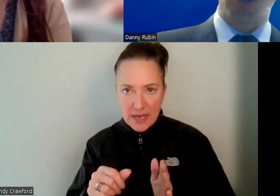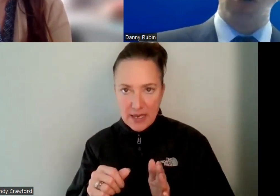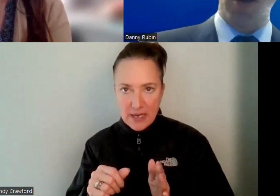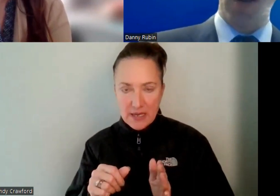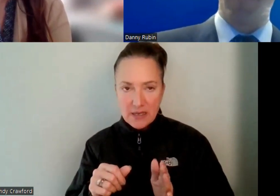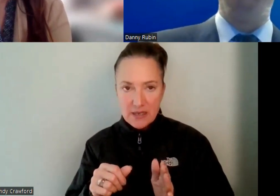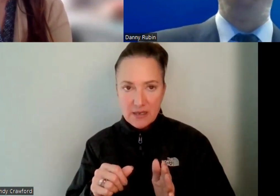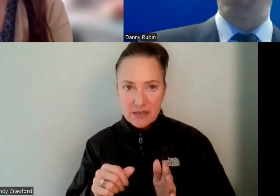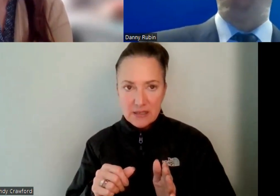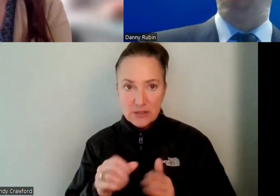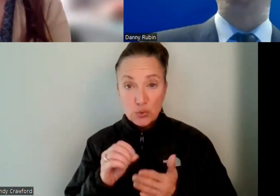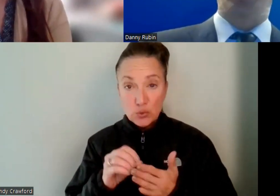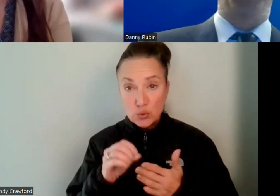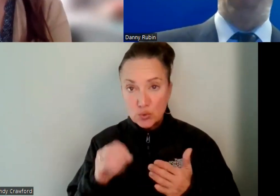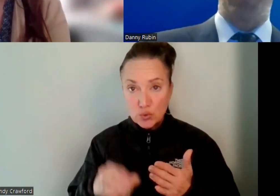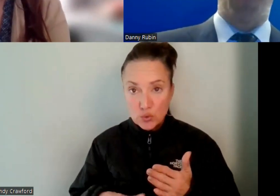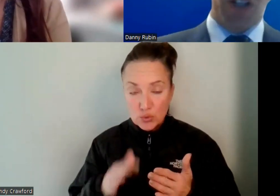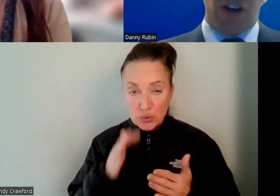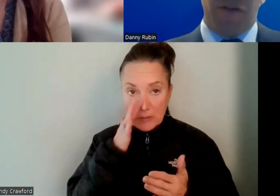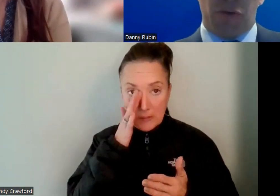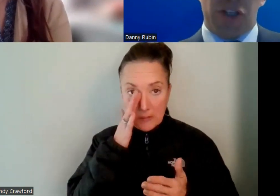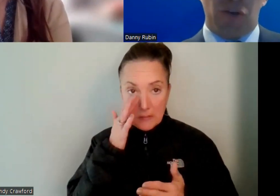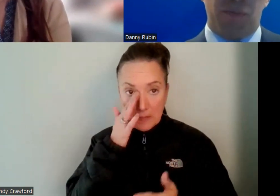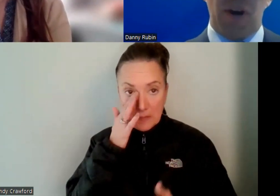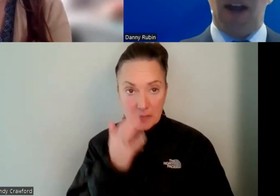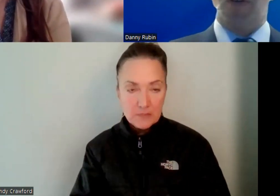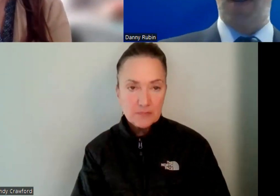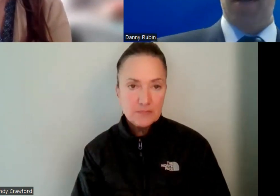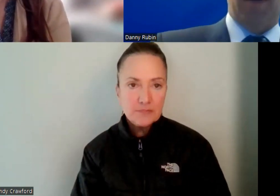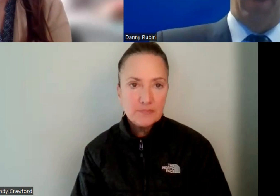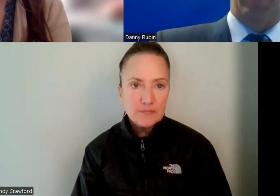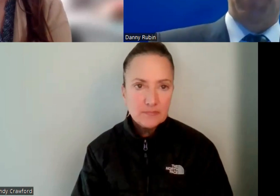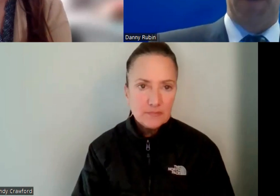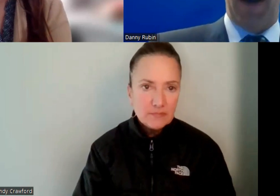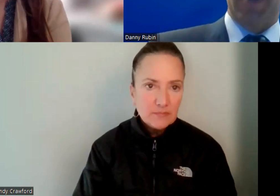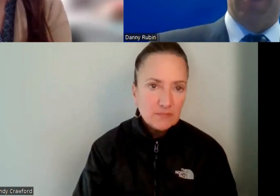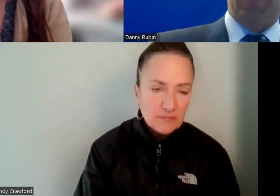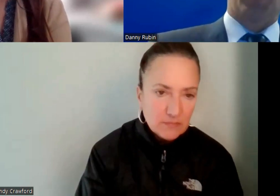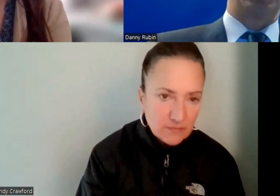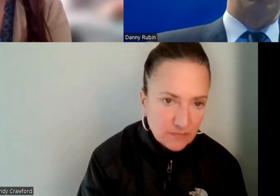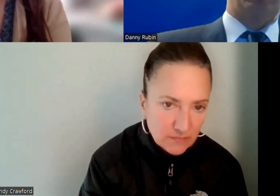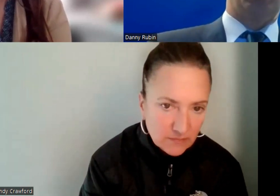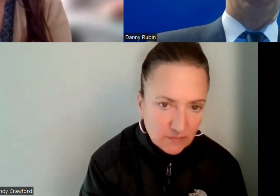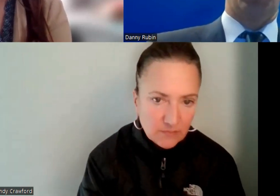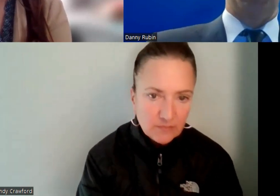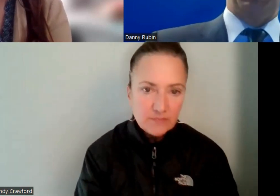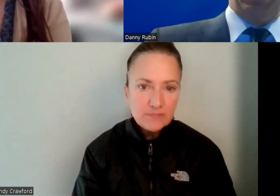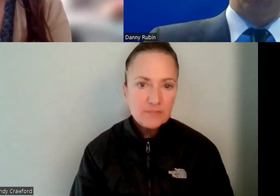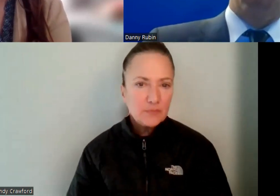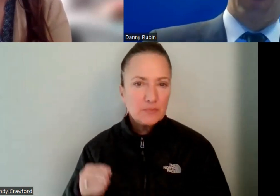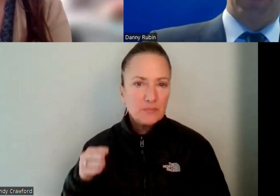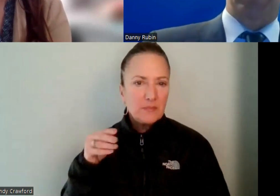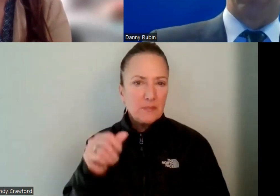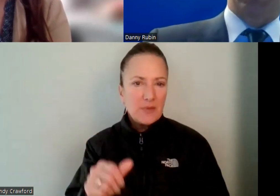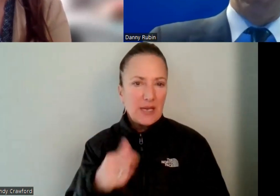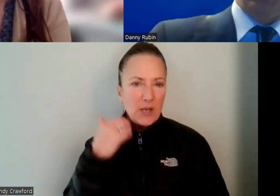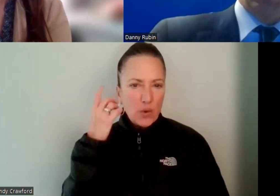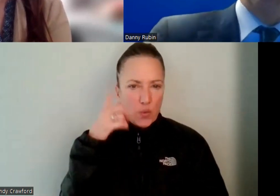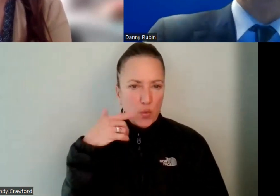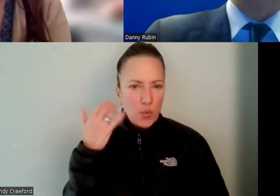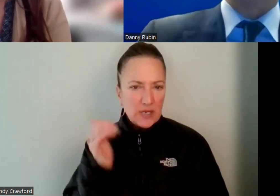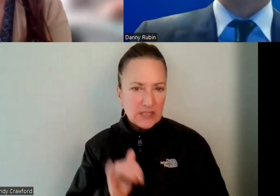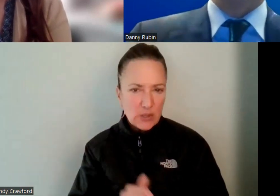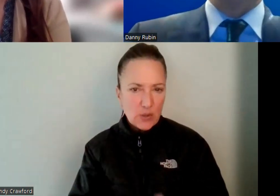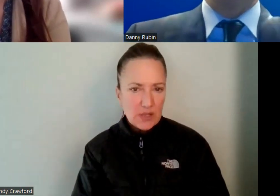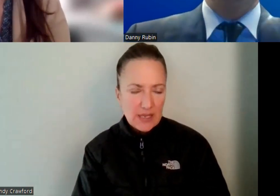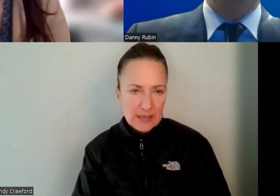while you were a student? Mhm. Start with that. We have a question here from Crystal Brown, and a lot of people have asked the question about what's a pay. What can you tell us about